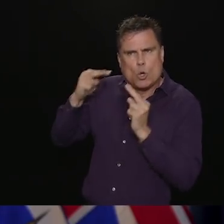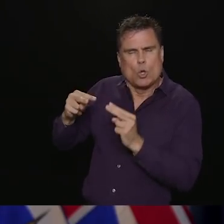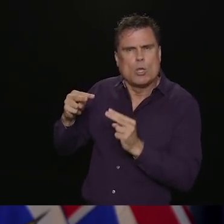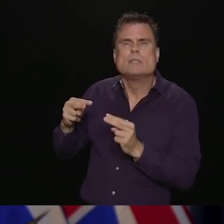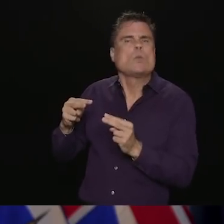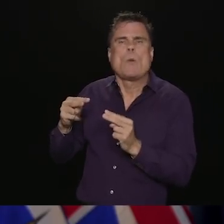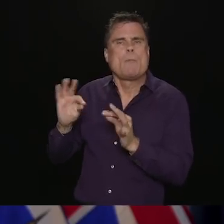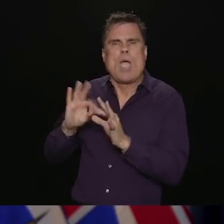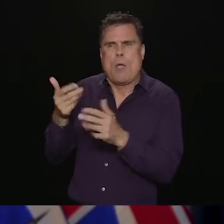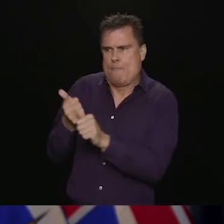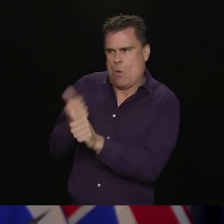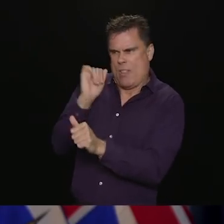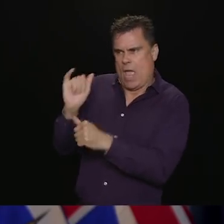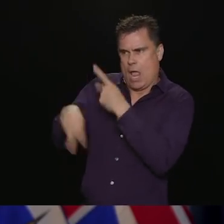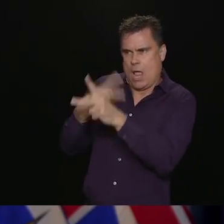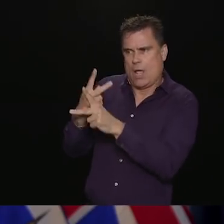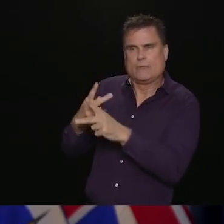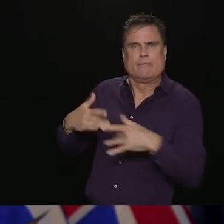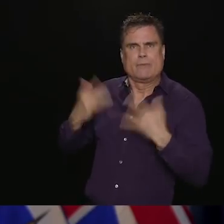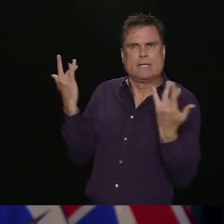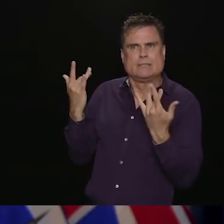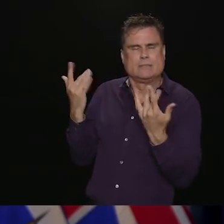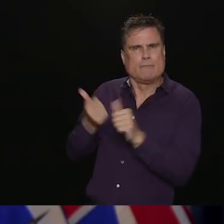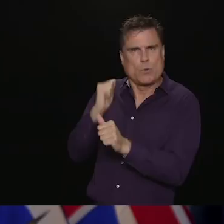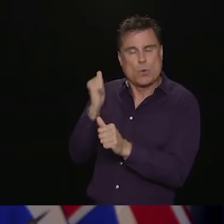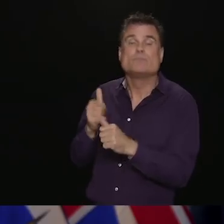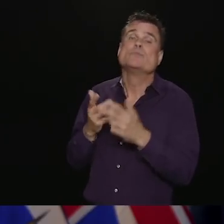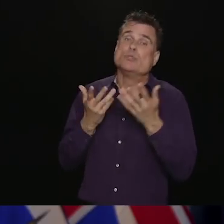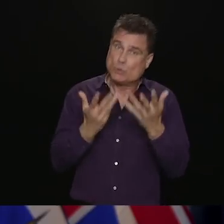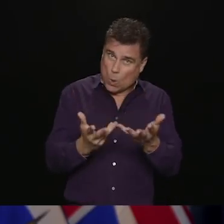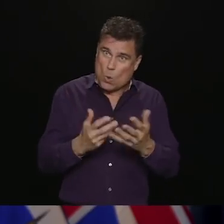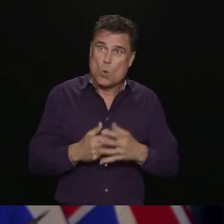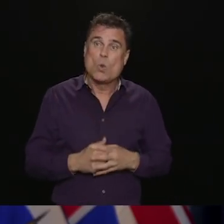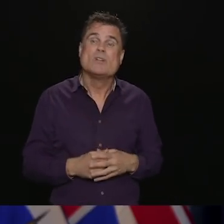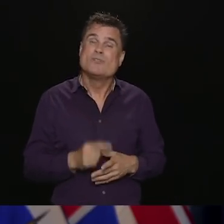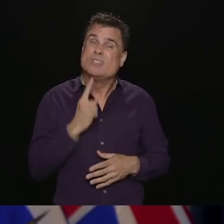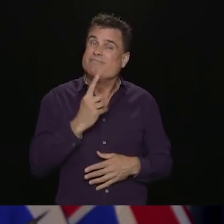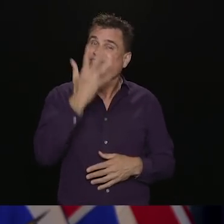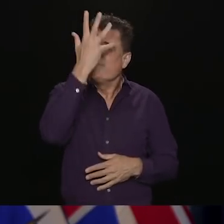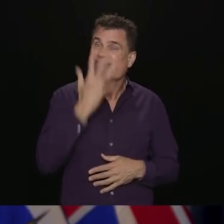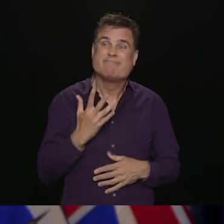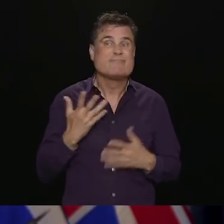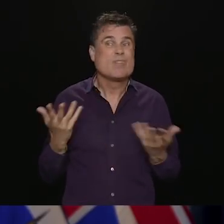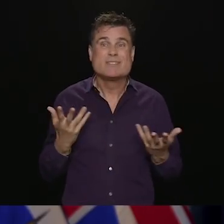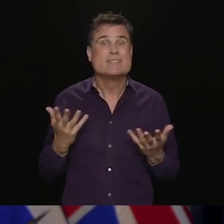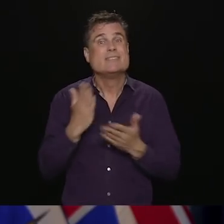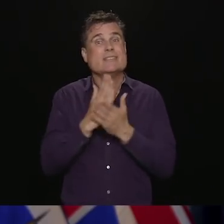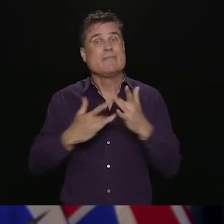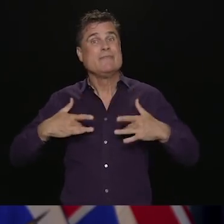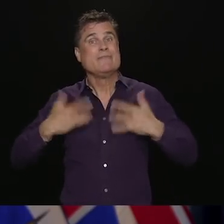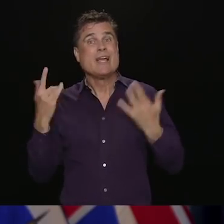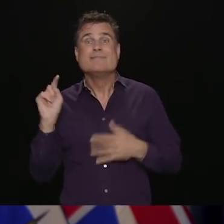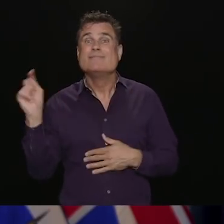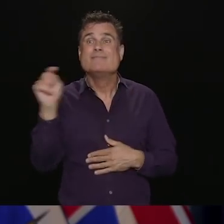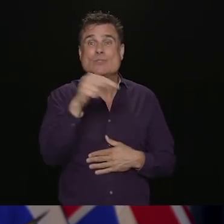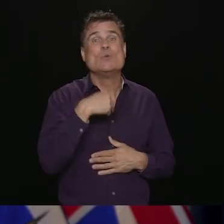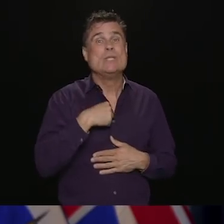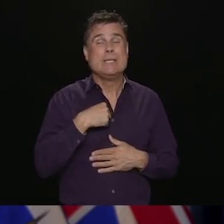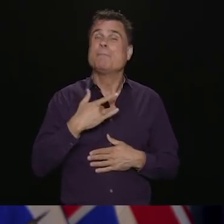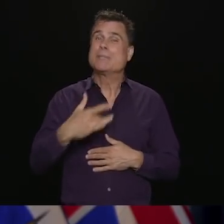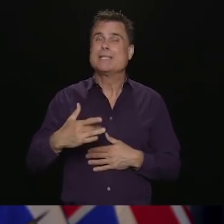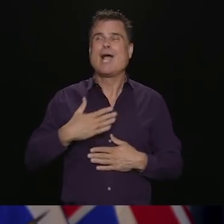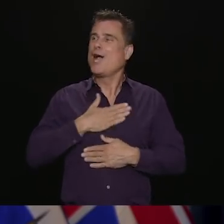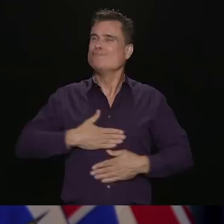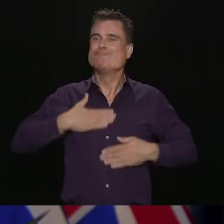And we know that there are, unfortunately, things that we really enjoy, things like choirs and religious services